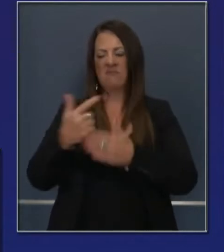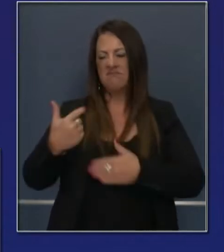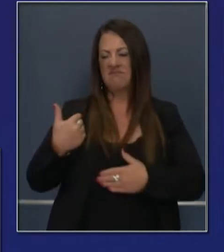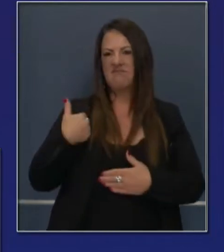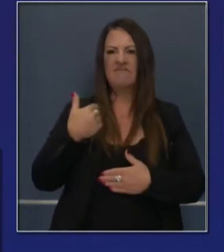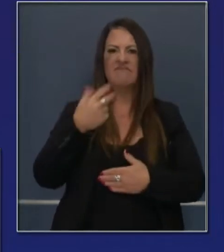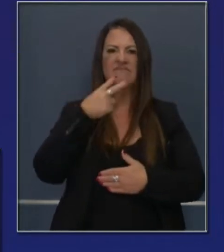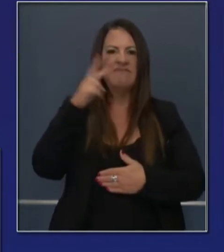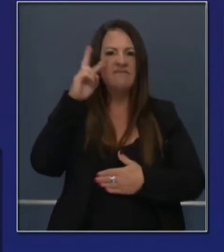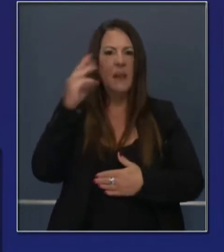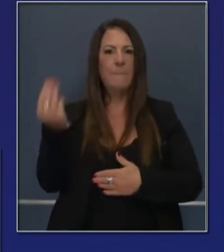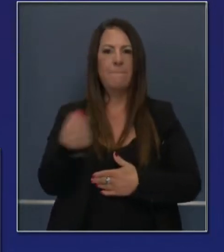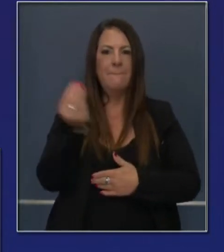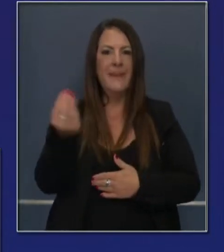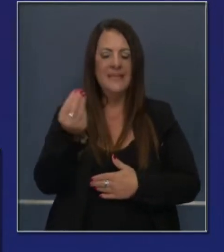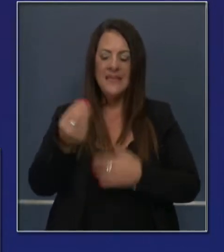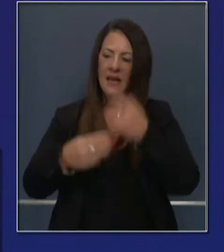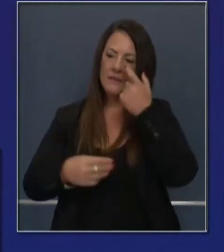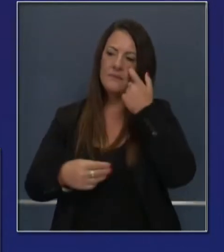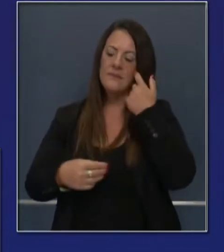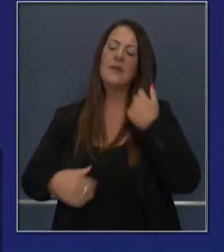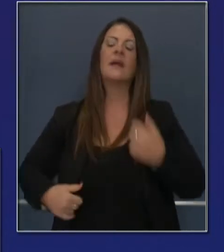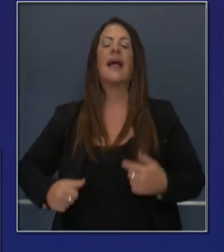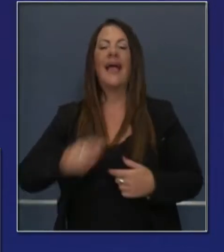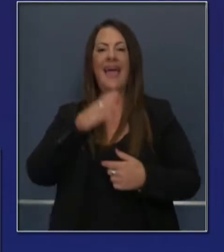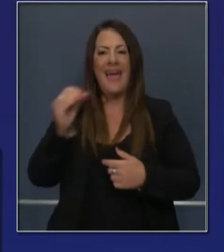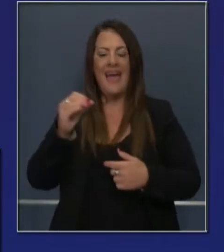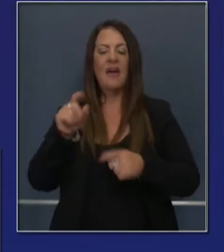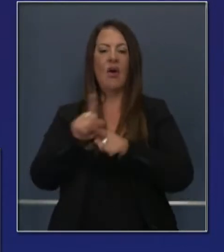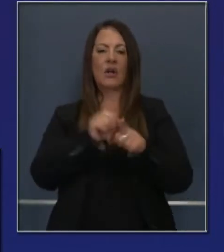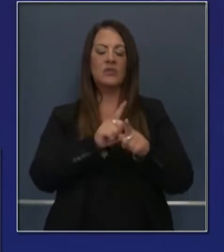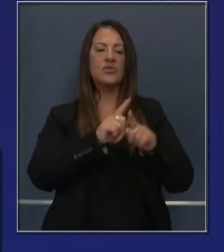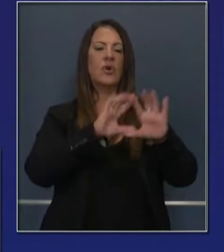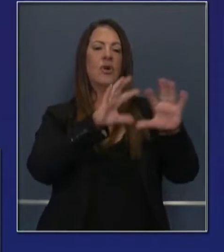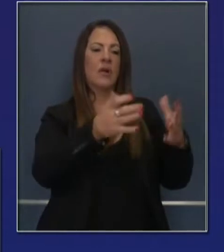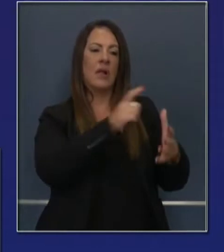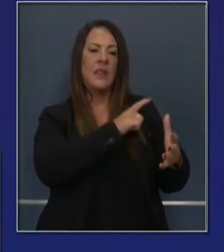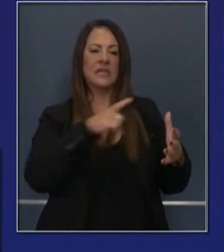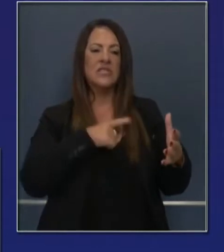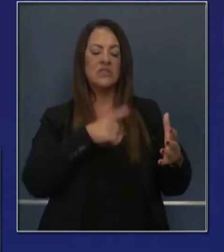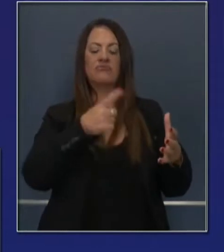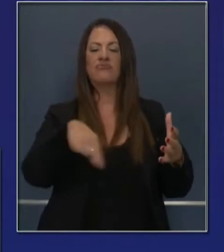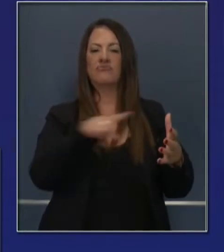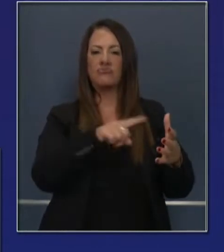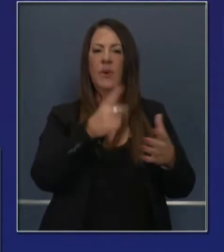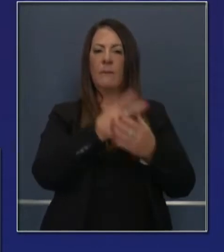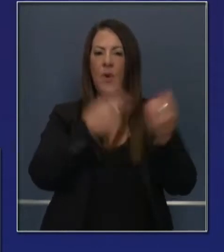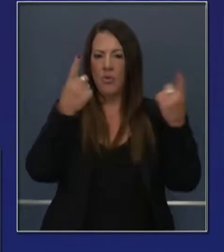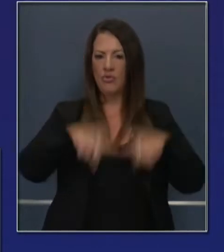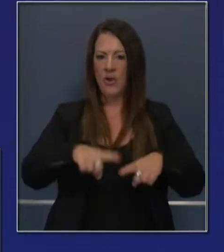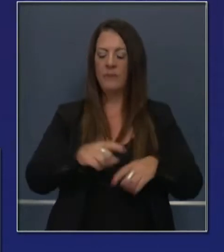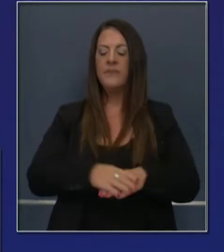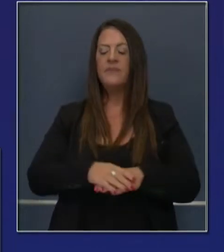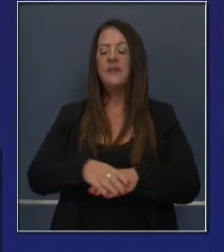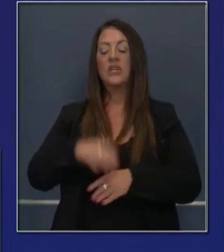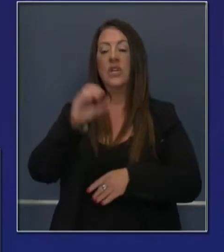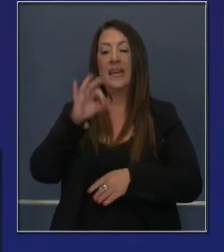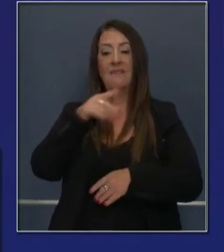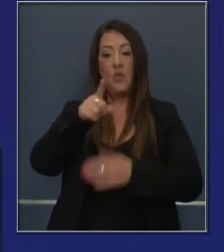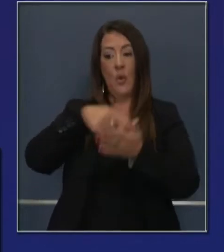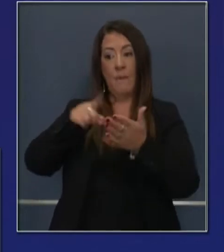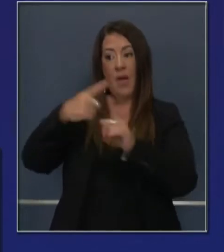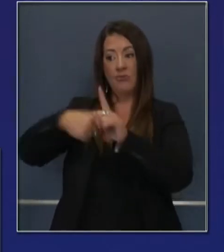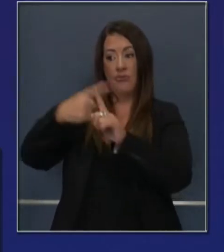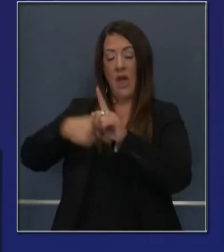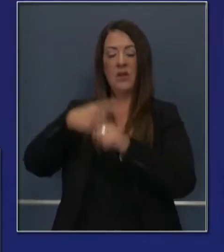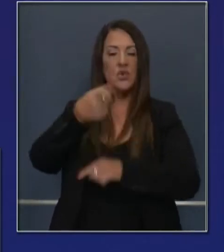of course, with the leadership of the legislature, no renter can be evicted from their home if they're